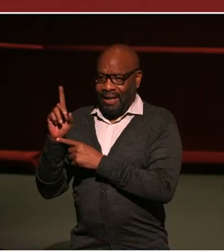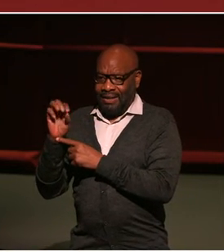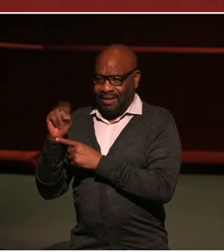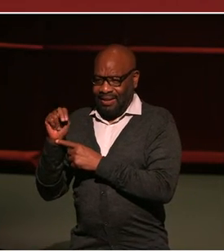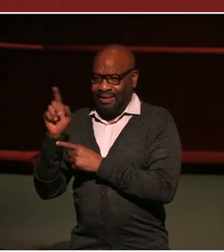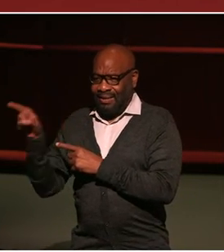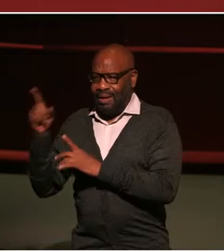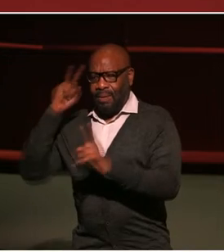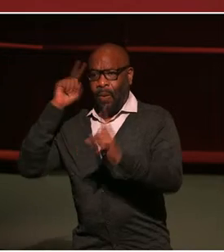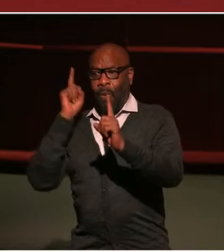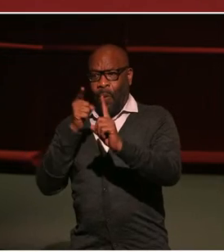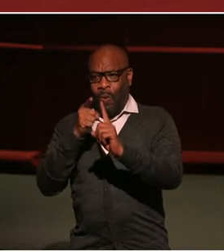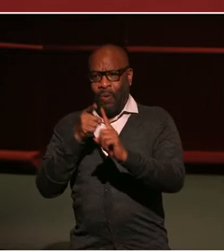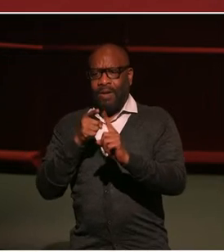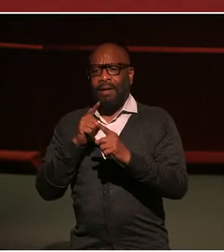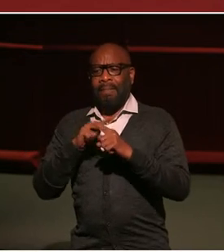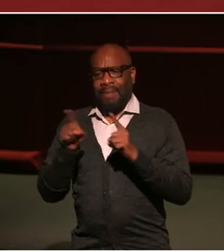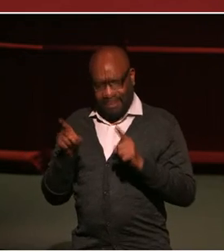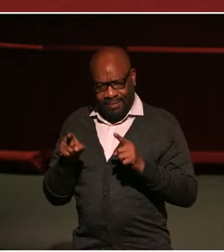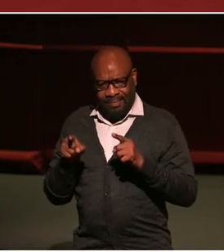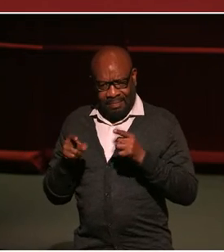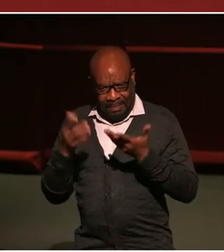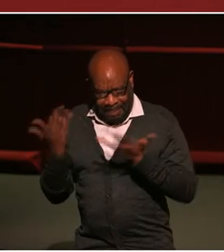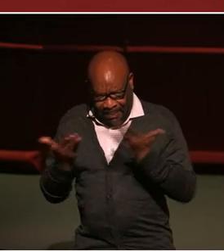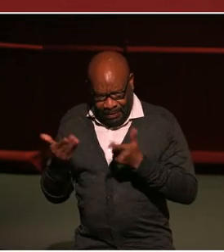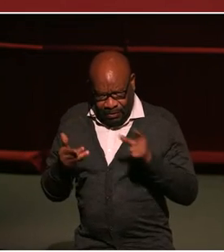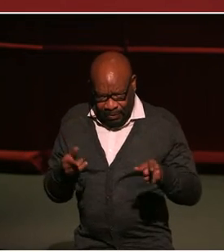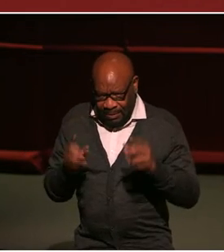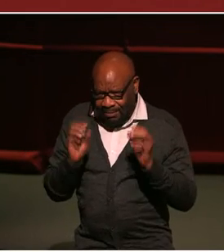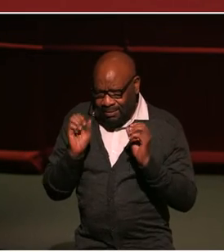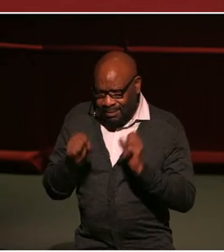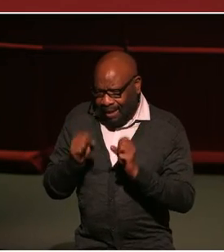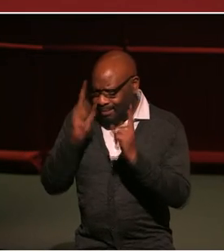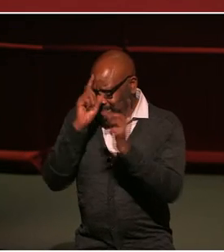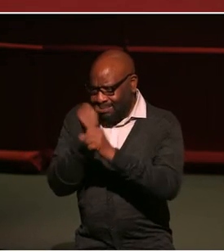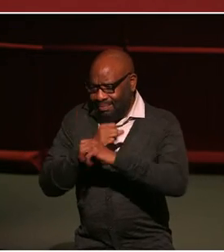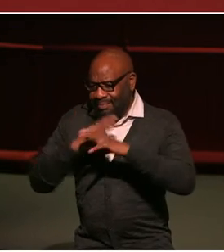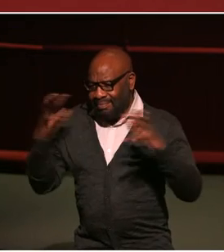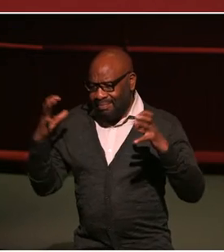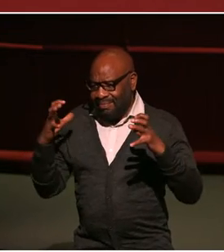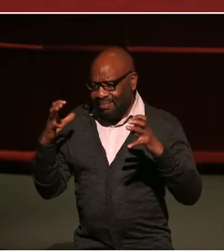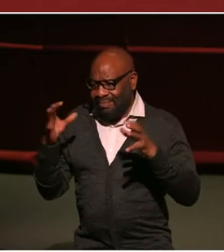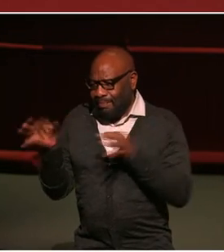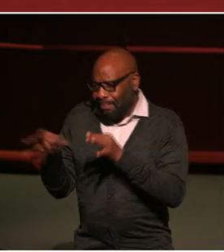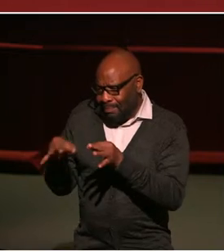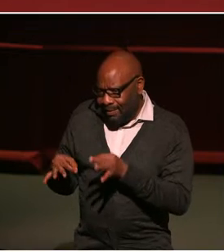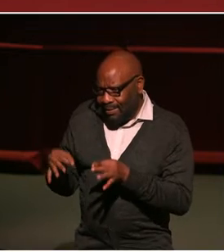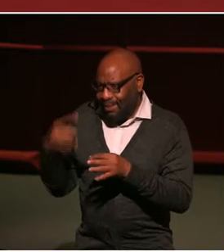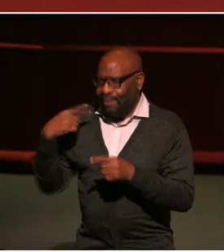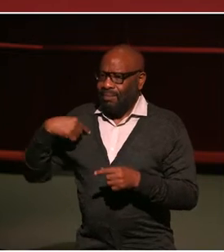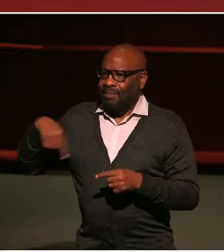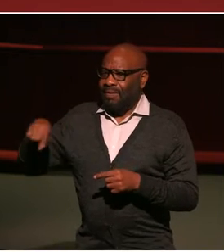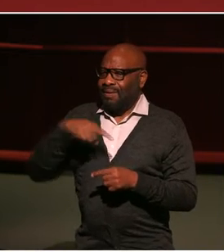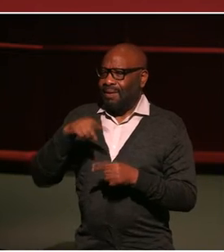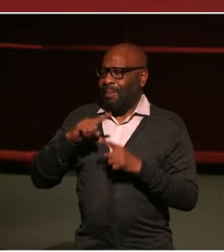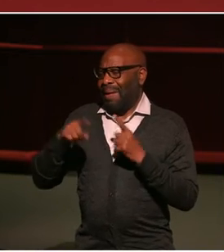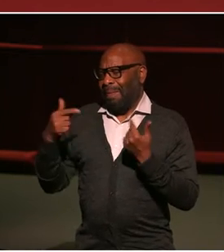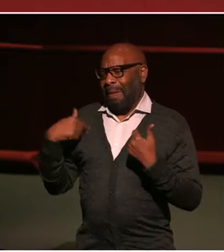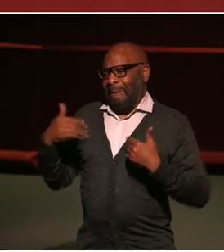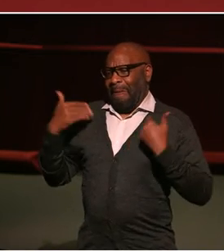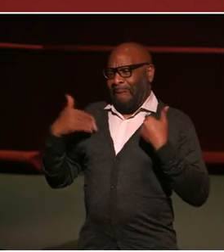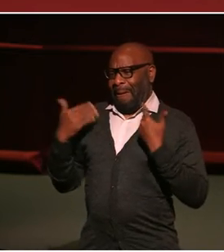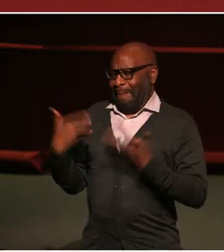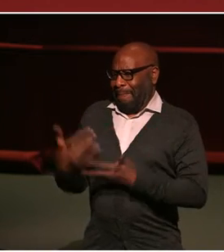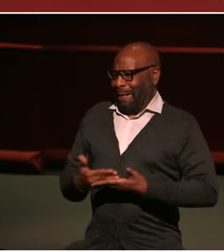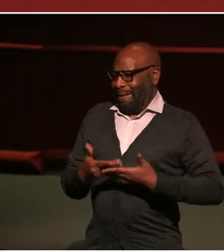maybe put us back into 1973 for those of us that maybe were still in diapers or, you know, were